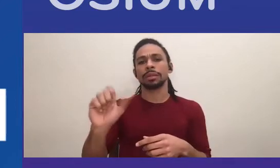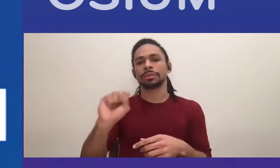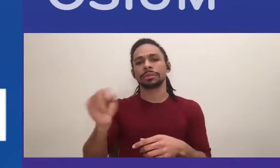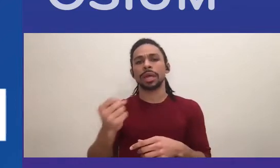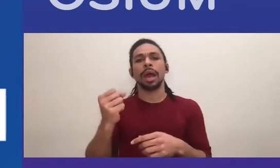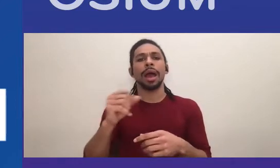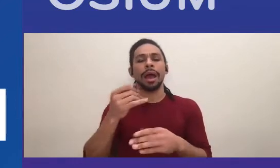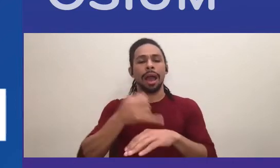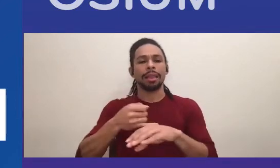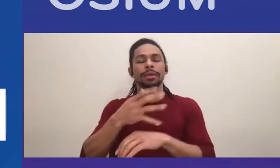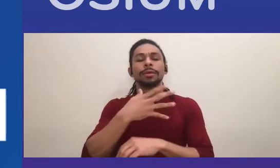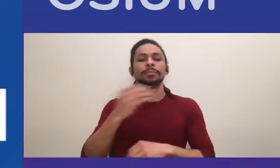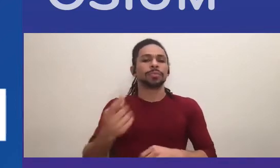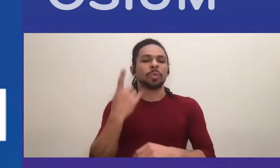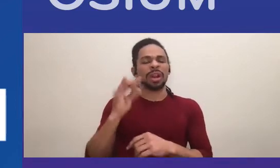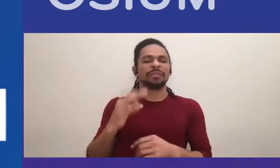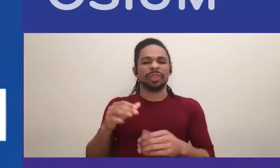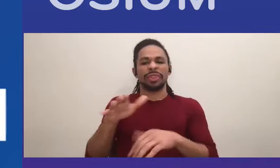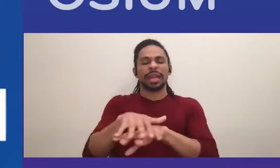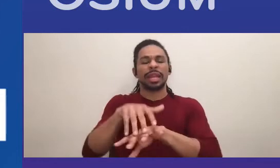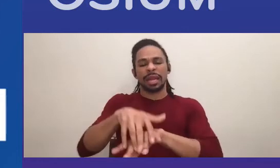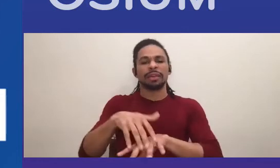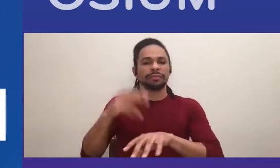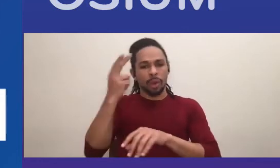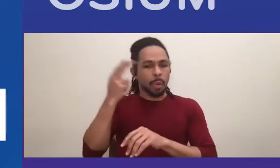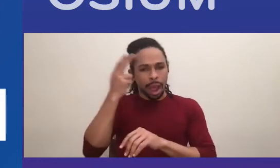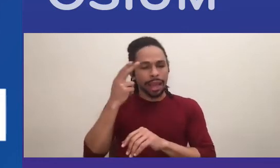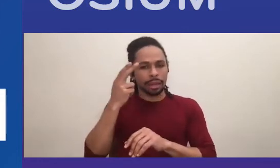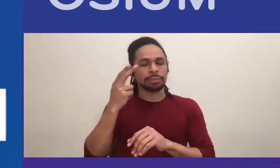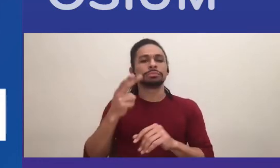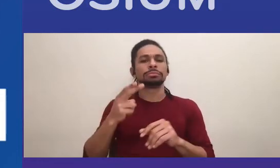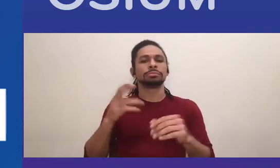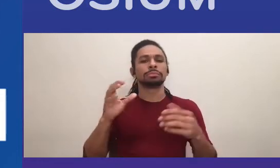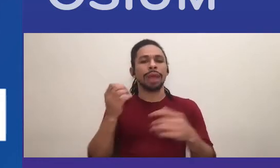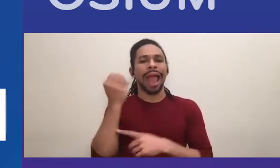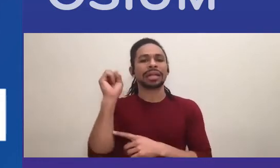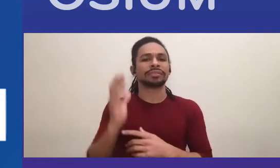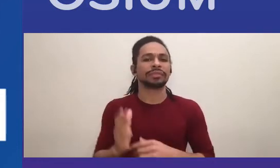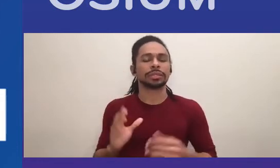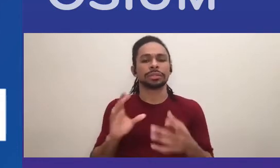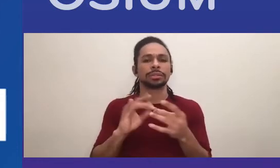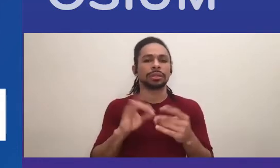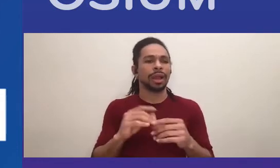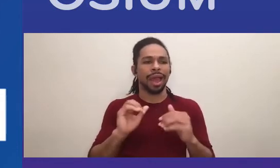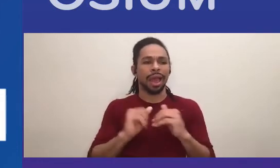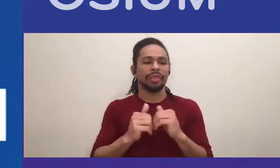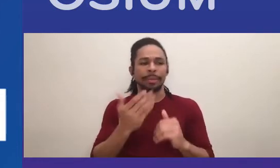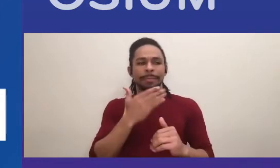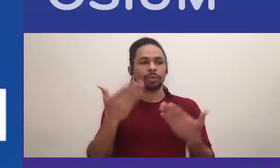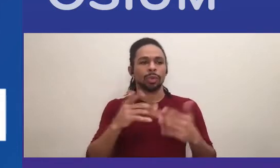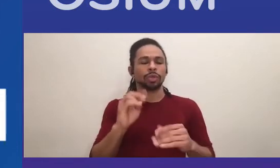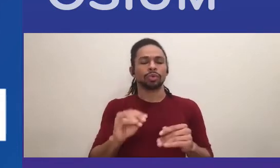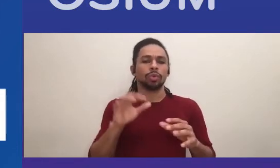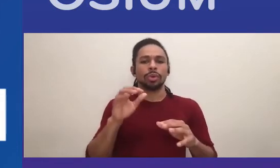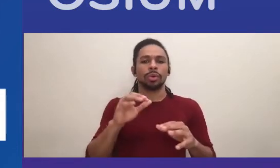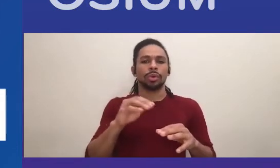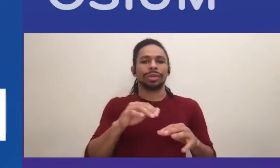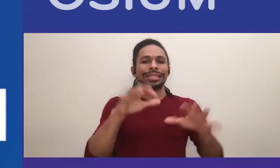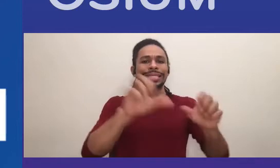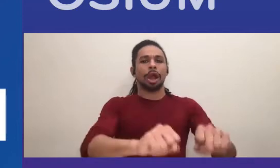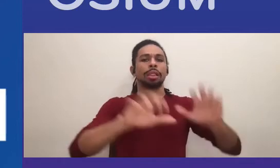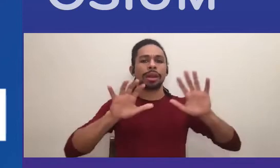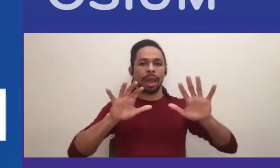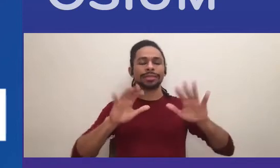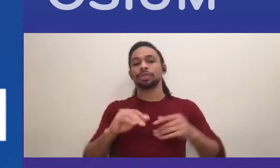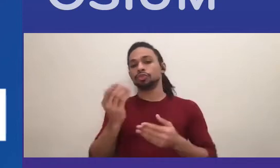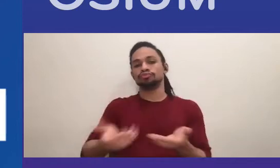one of the Native Hawaiian activists, was like, the best way to decolonize is to re-indigenize. Because we have been talking about decolonization, but what does